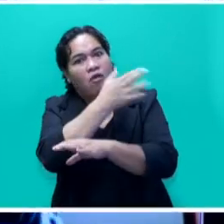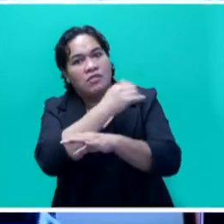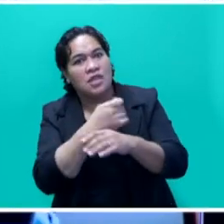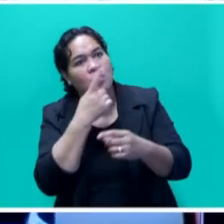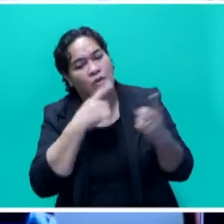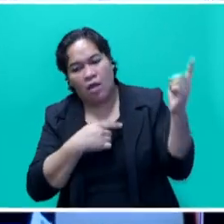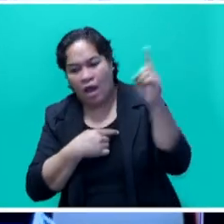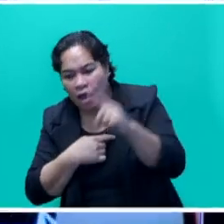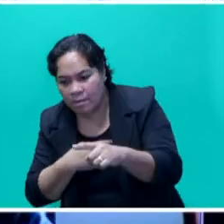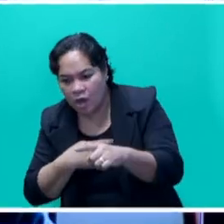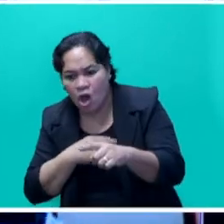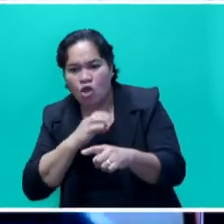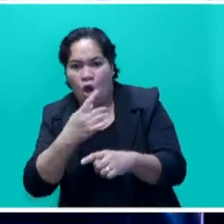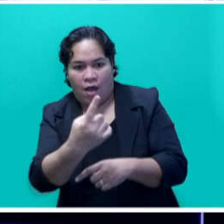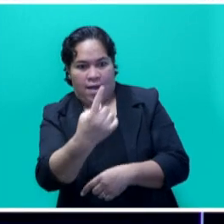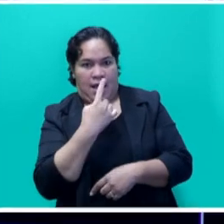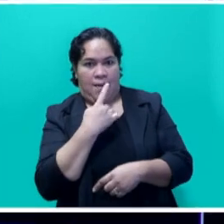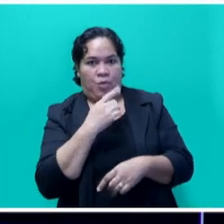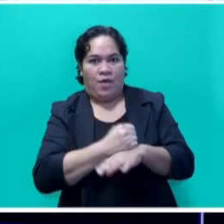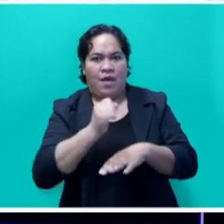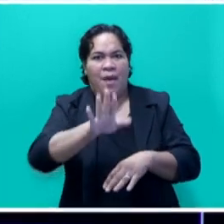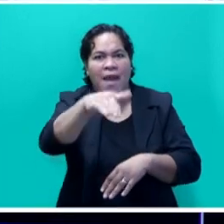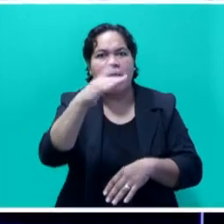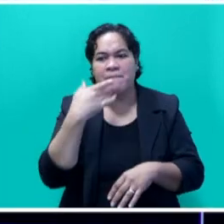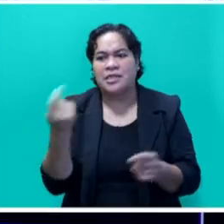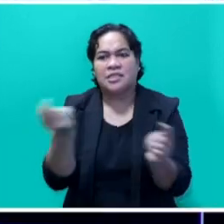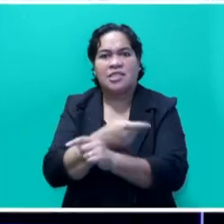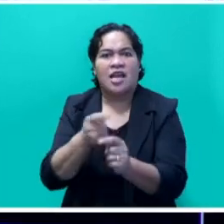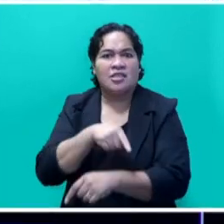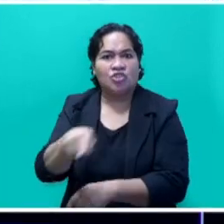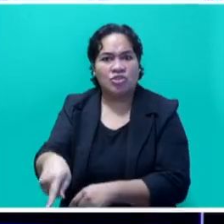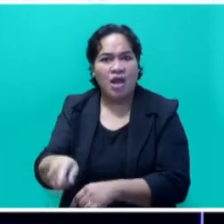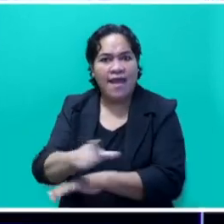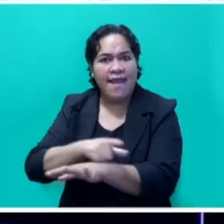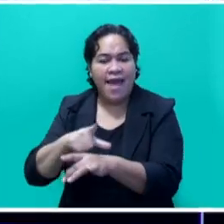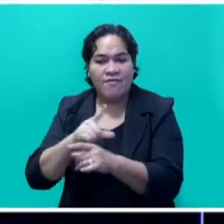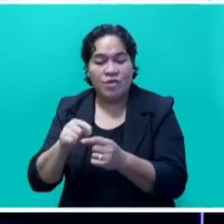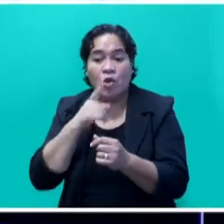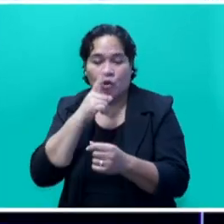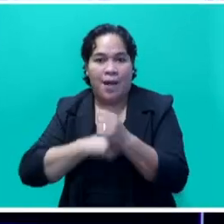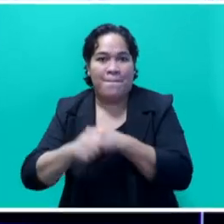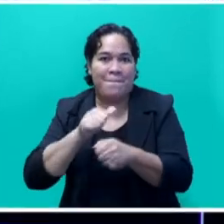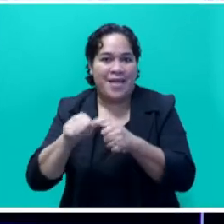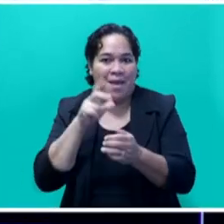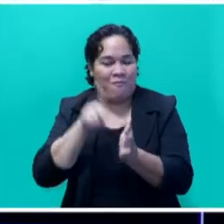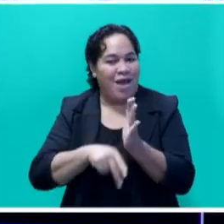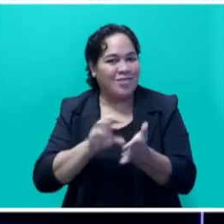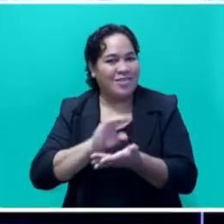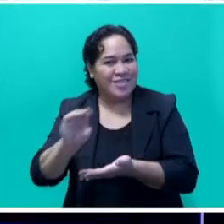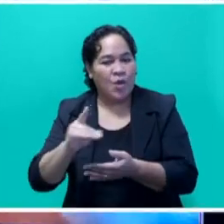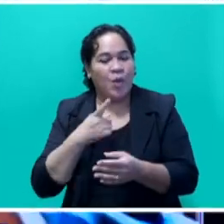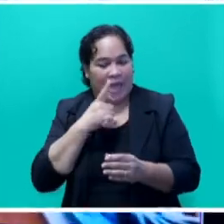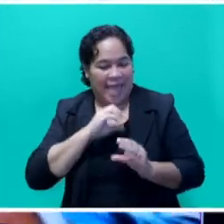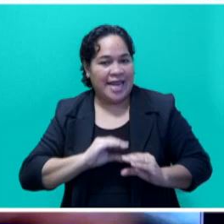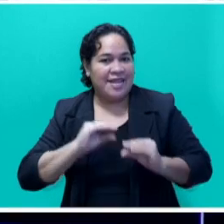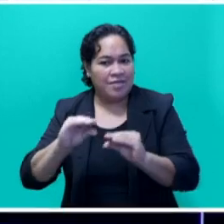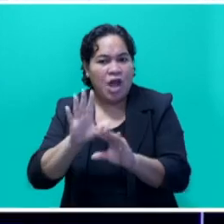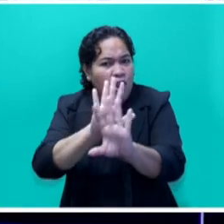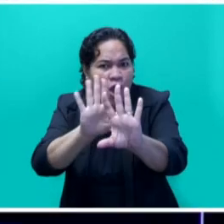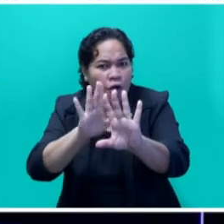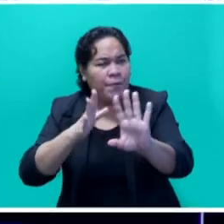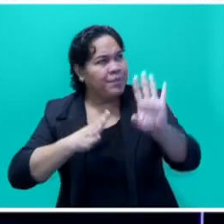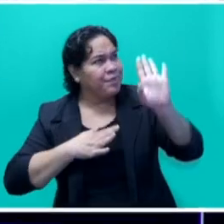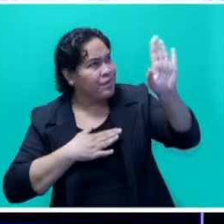they don't come running to the government and say, hey, convert the Itauke land, so then we'll get a better price for it, then we can invest. No, we want to tell them,